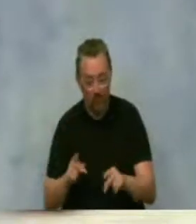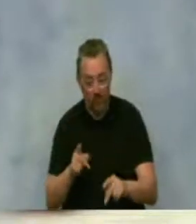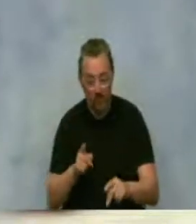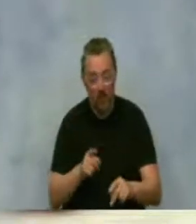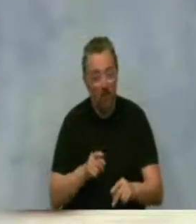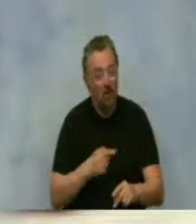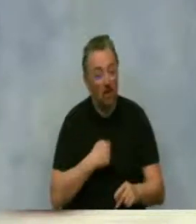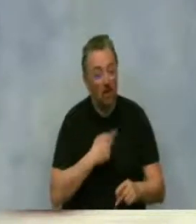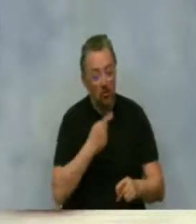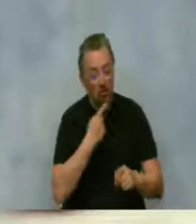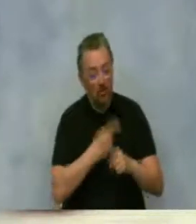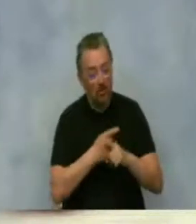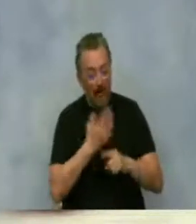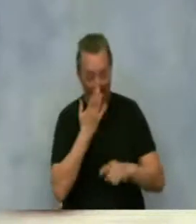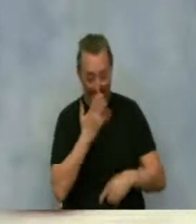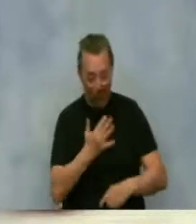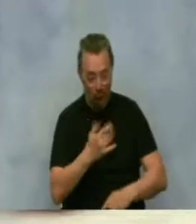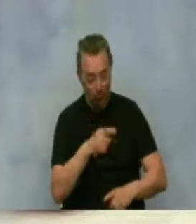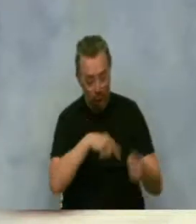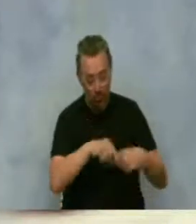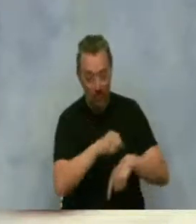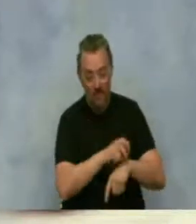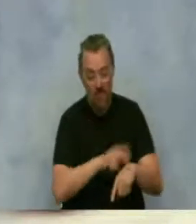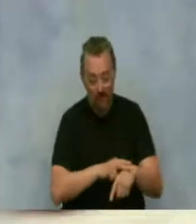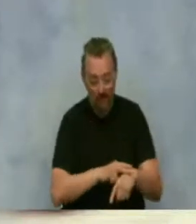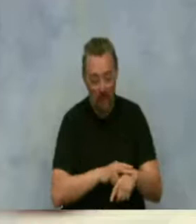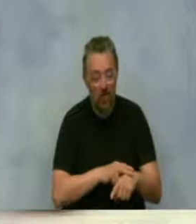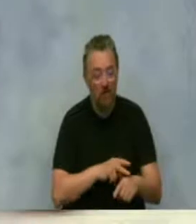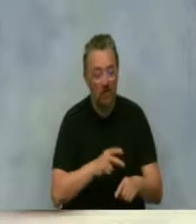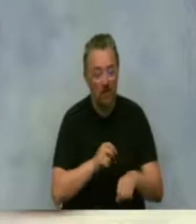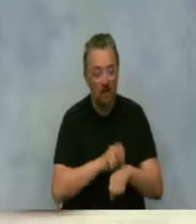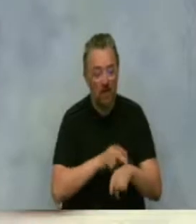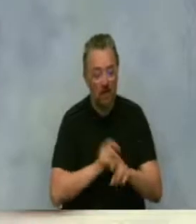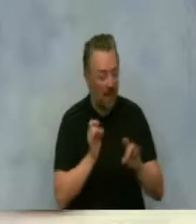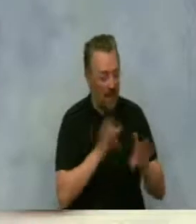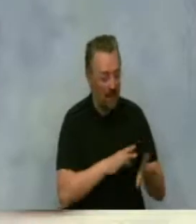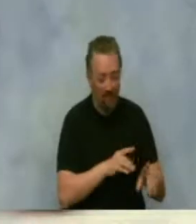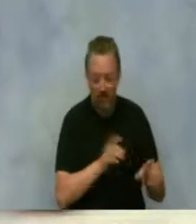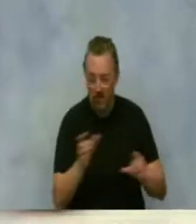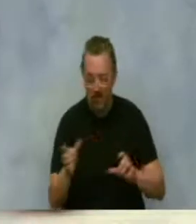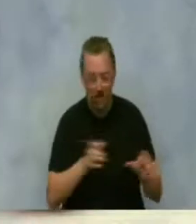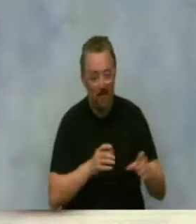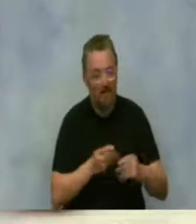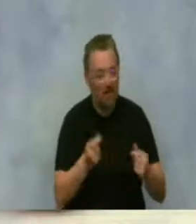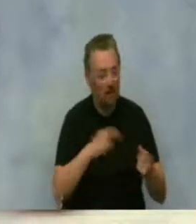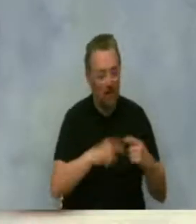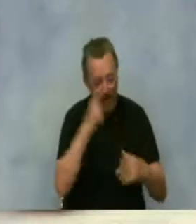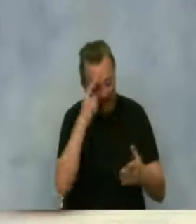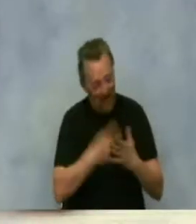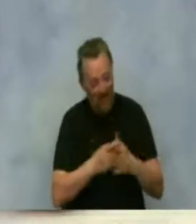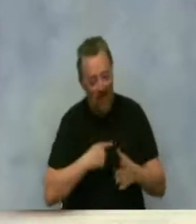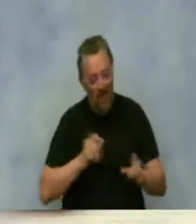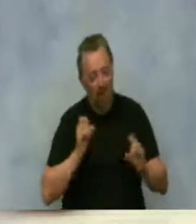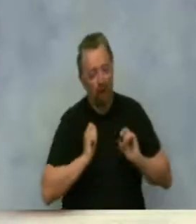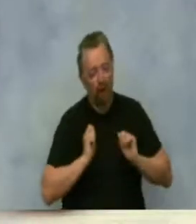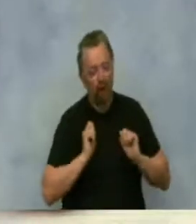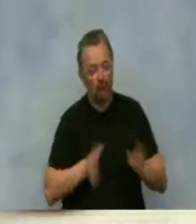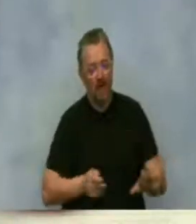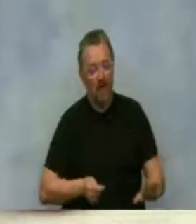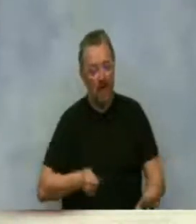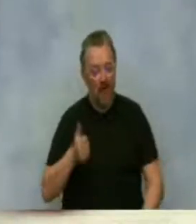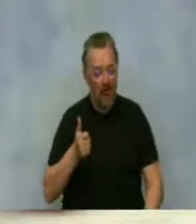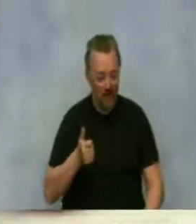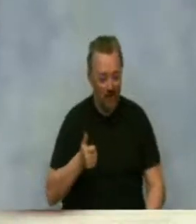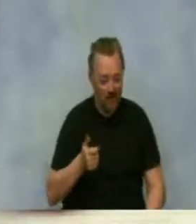terms of our age profile, our increased turnover, employees that are choosing to retire earlier than we would normally be